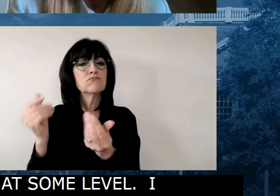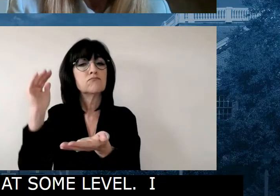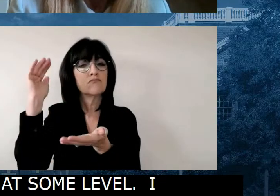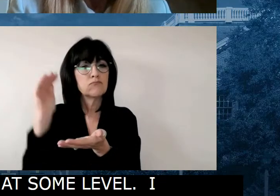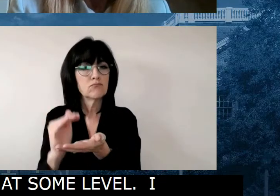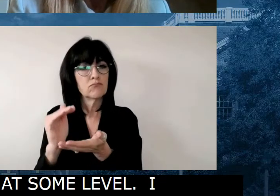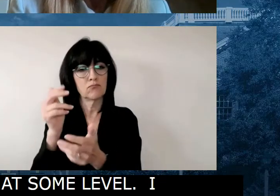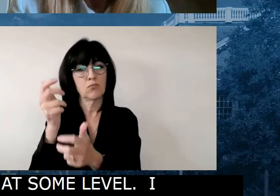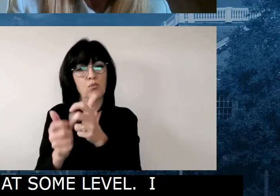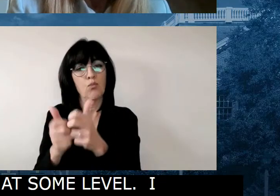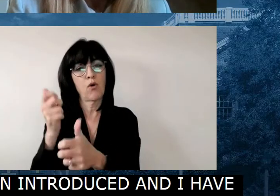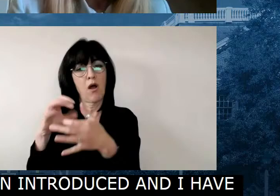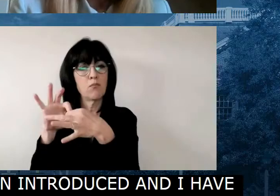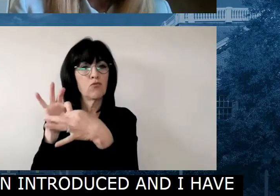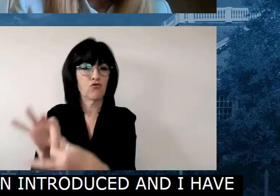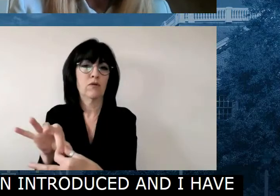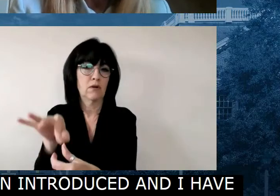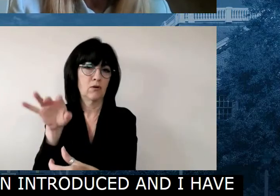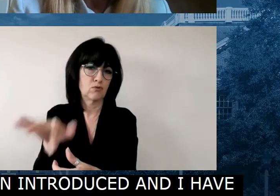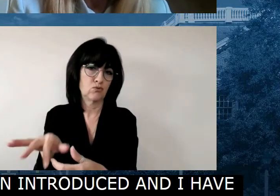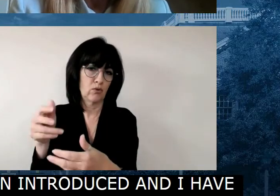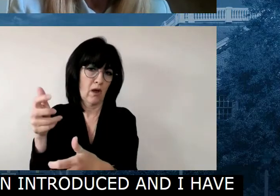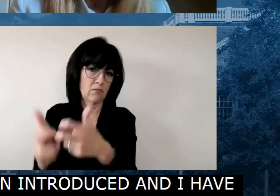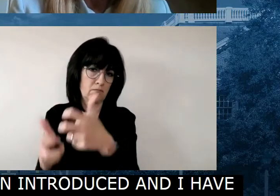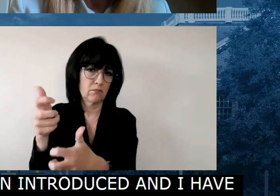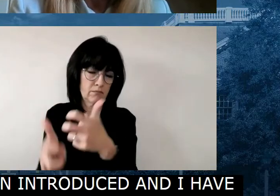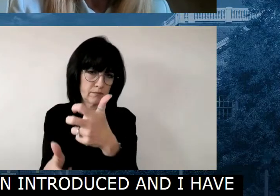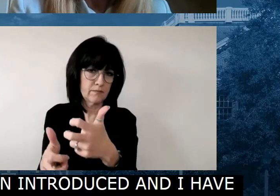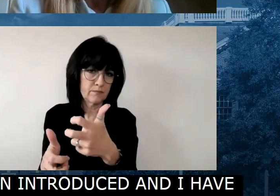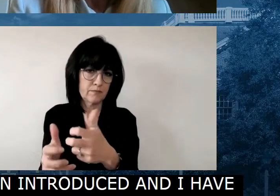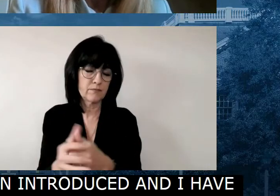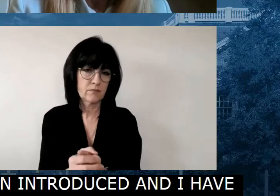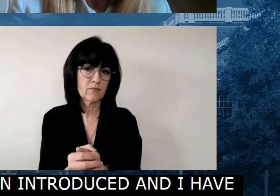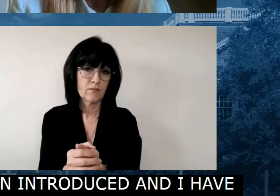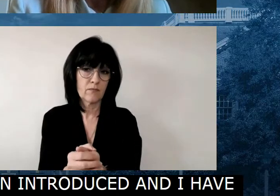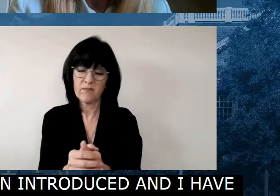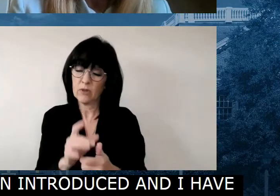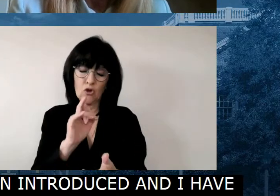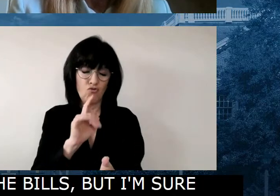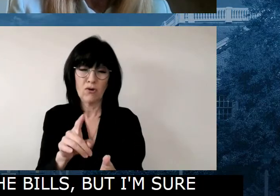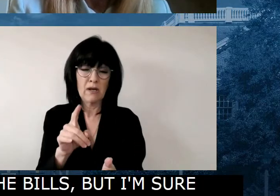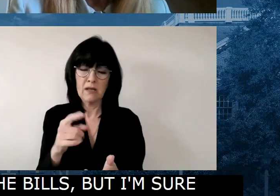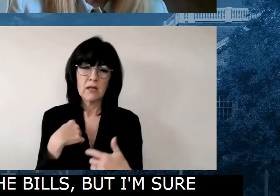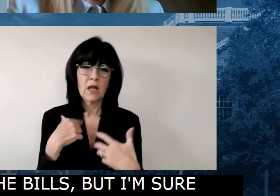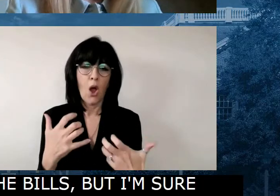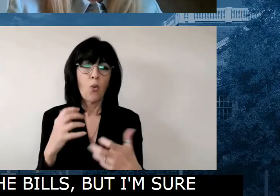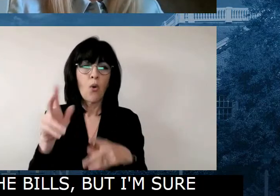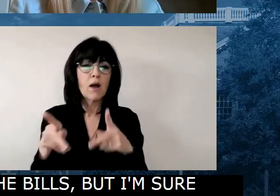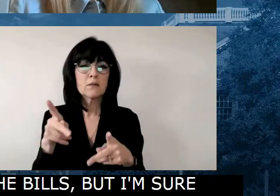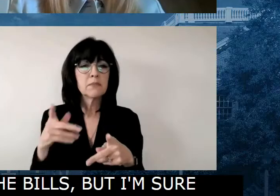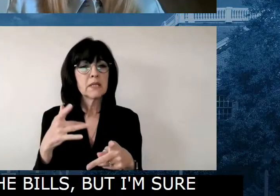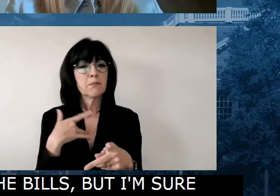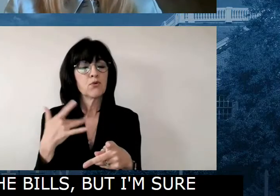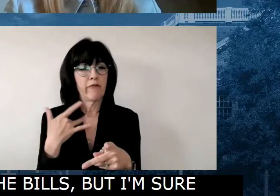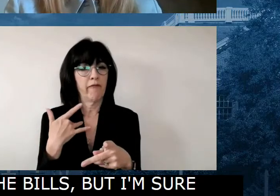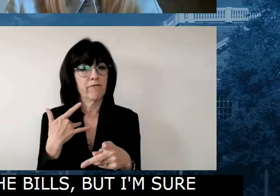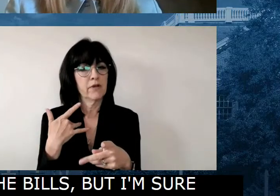to having a discussion about it that frankly brings us together, that seeks to